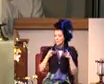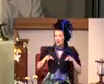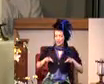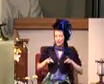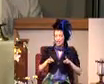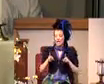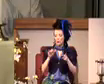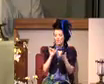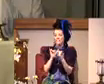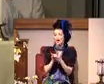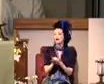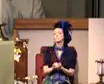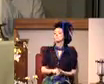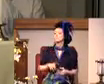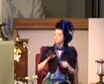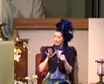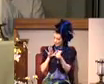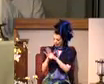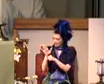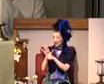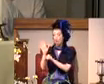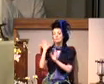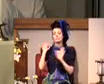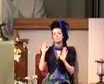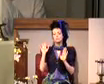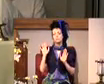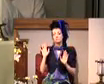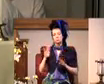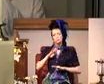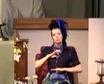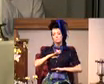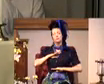enough, to be it, to be.